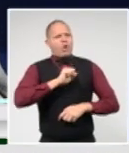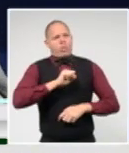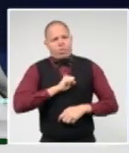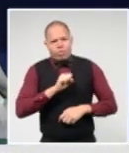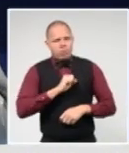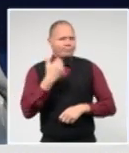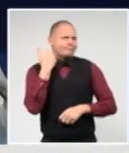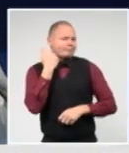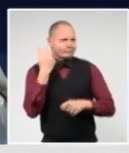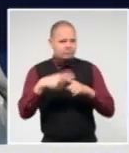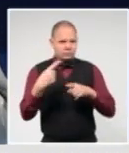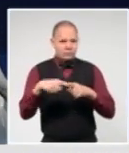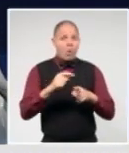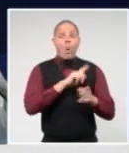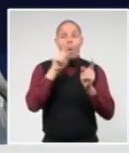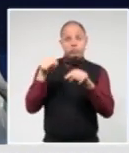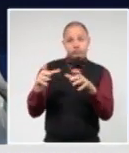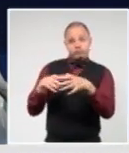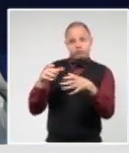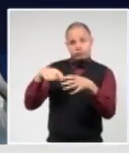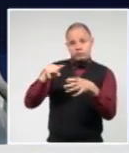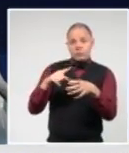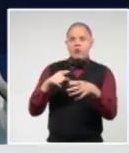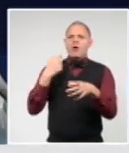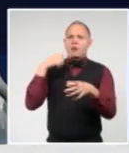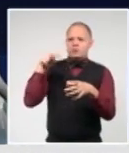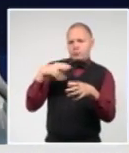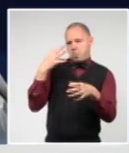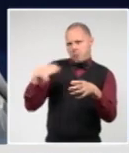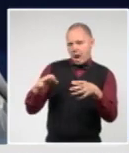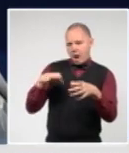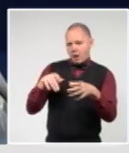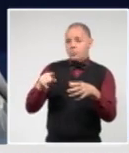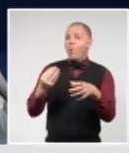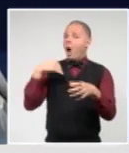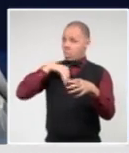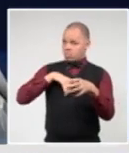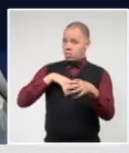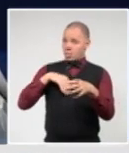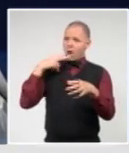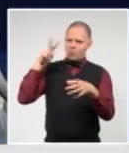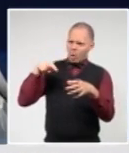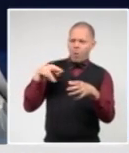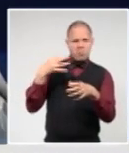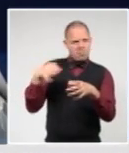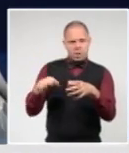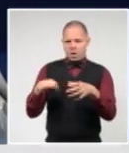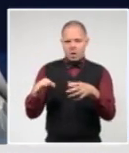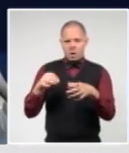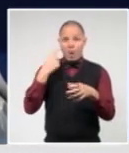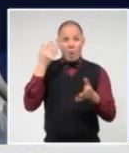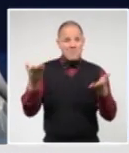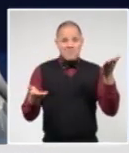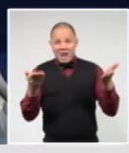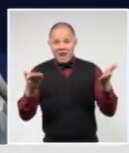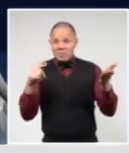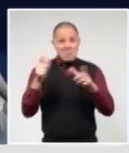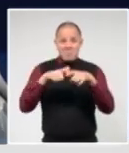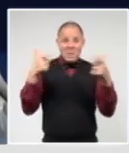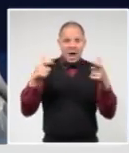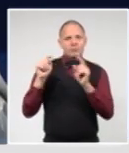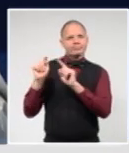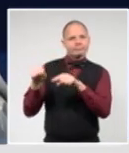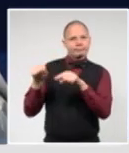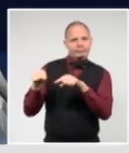420 of the 488, or 86.1%, have recovered from the virus and been discharged